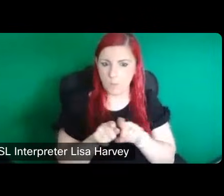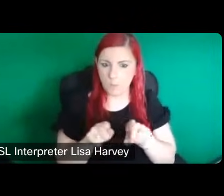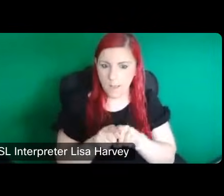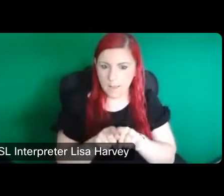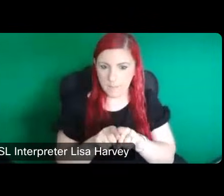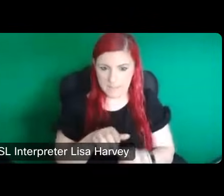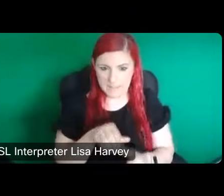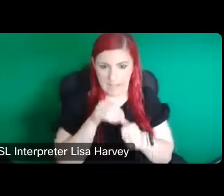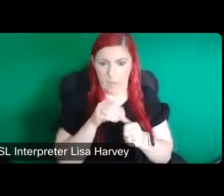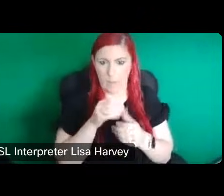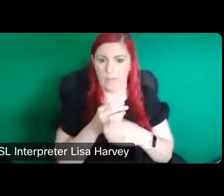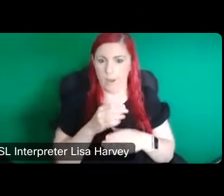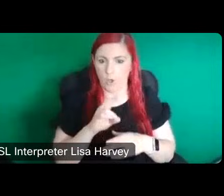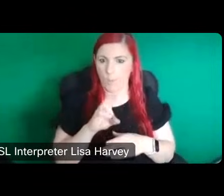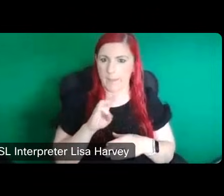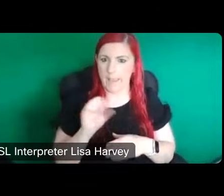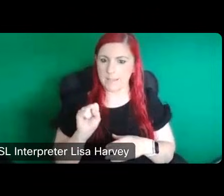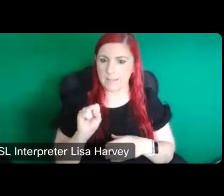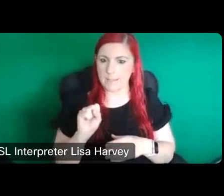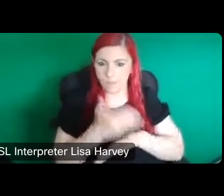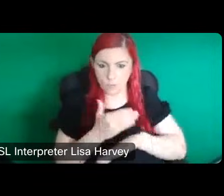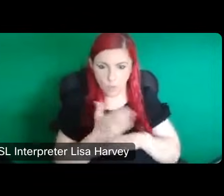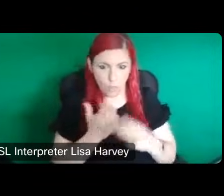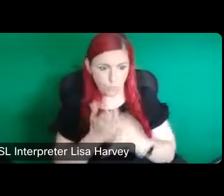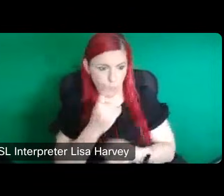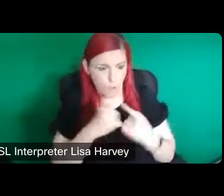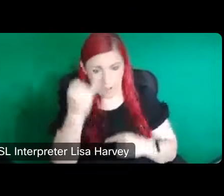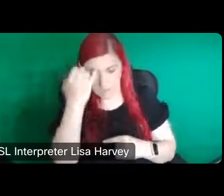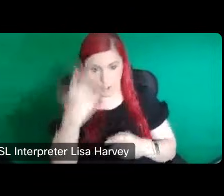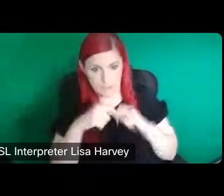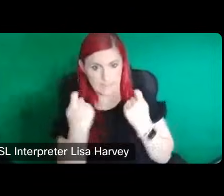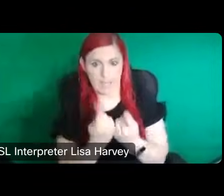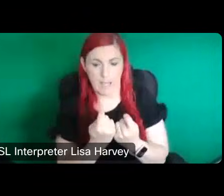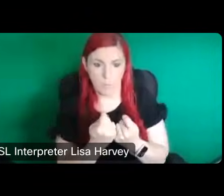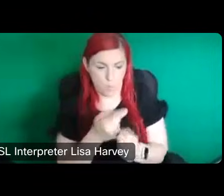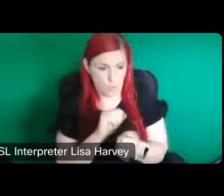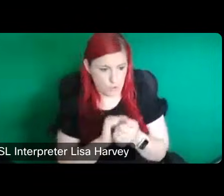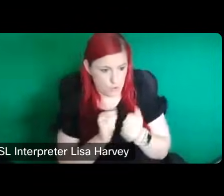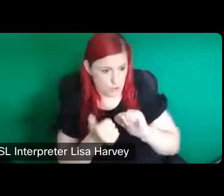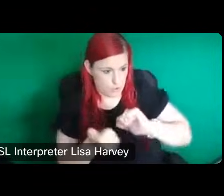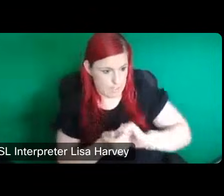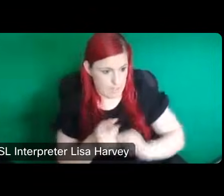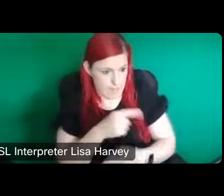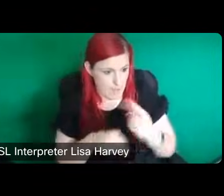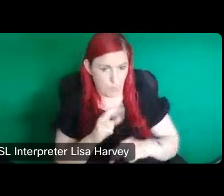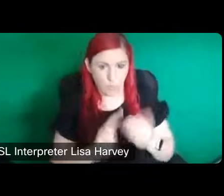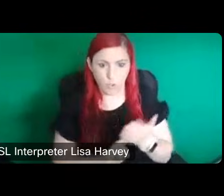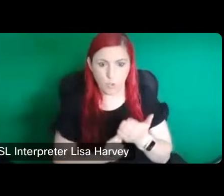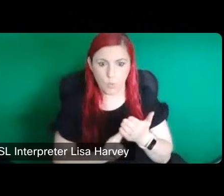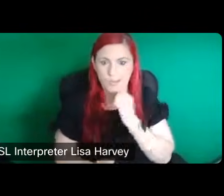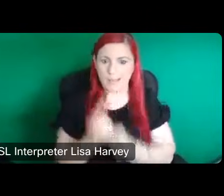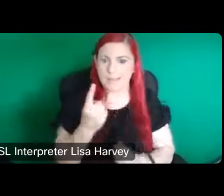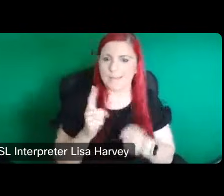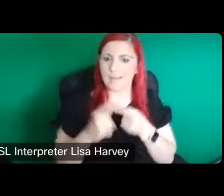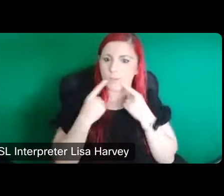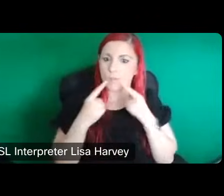function. Through our intelligence team, we're transforming how we use incident and disclosure data,